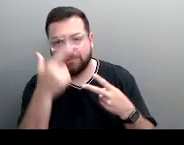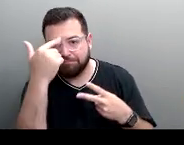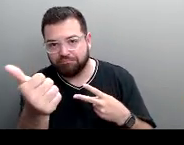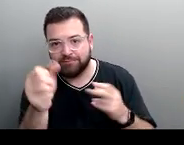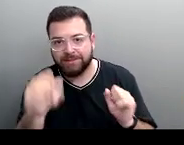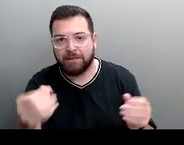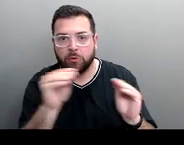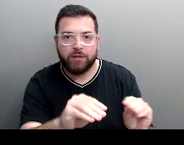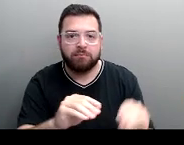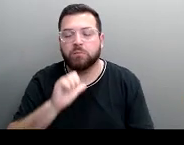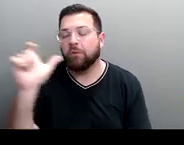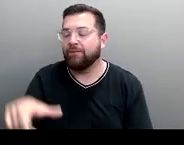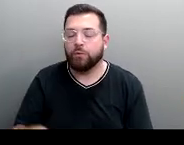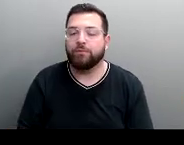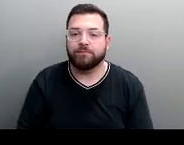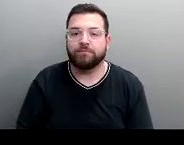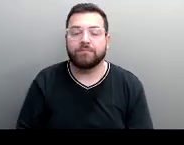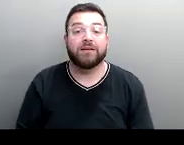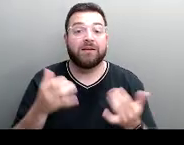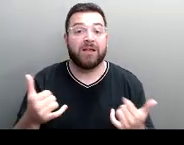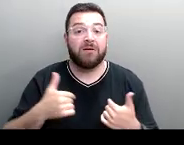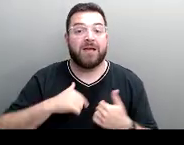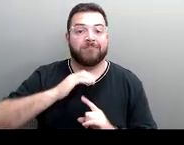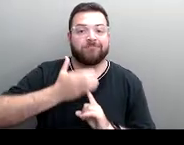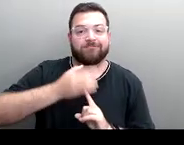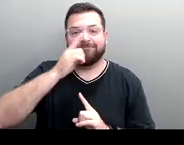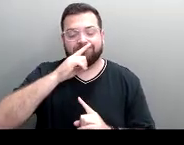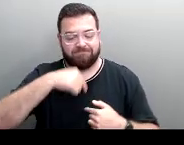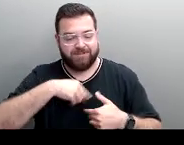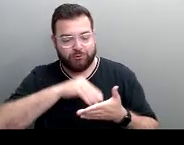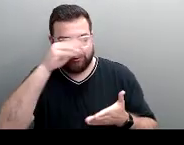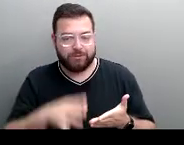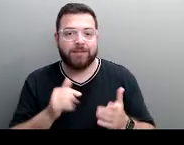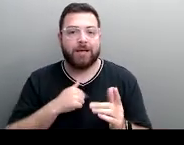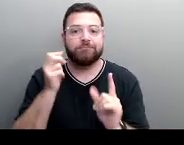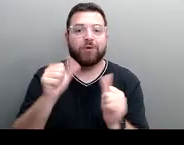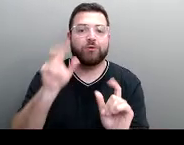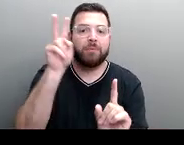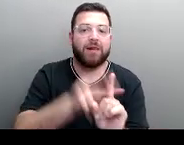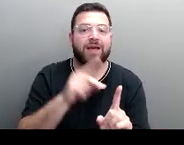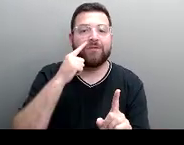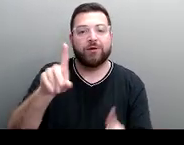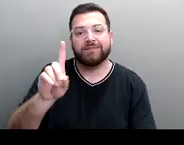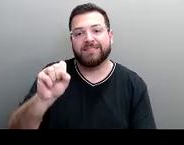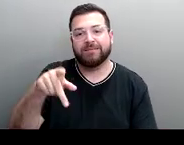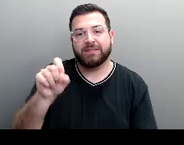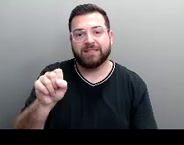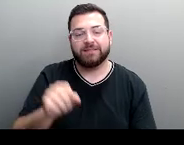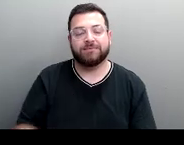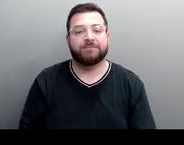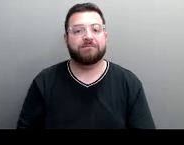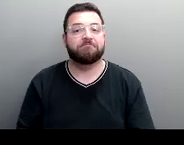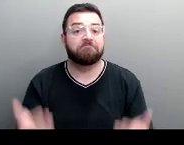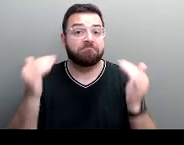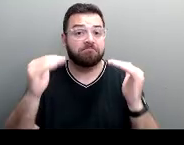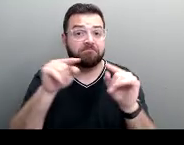application as if I was a student applying to DSPS. So for the start term, this is going to be the term where you're planning